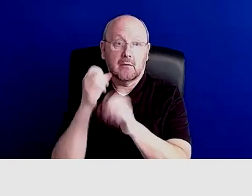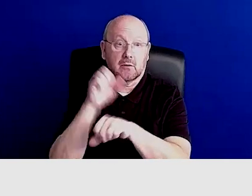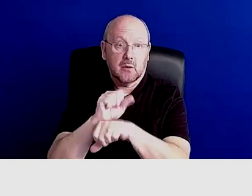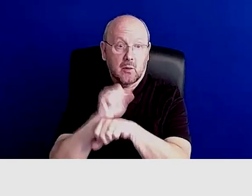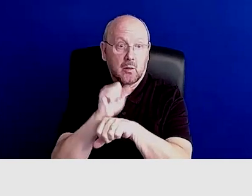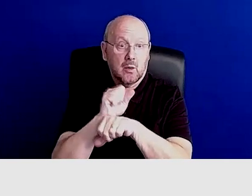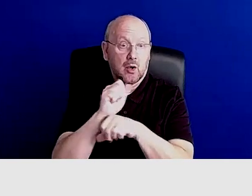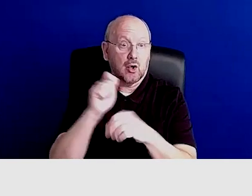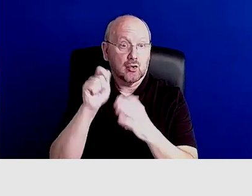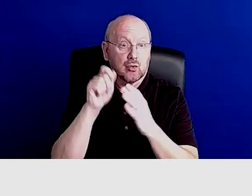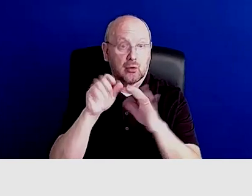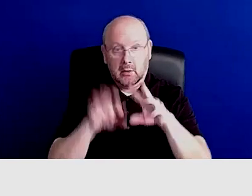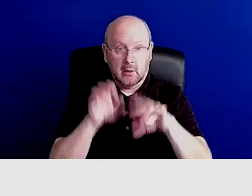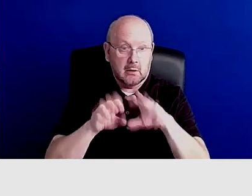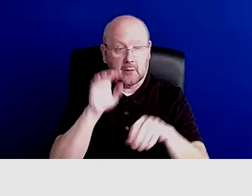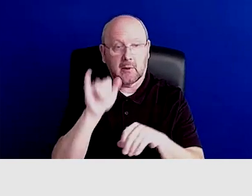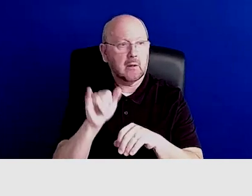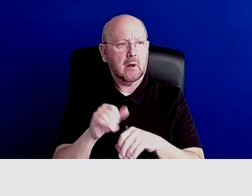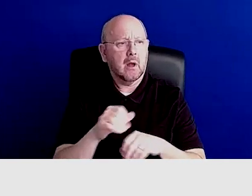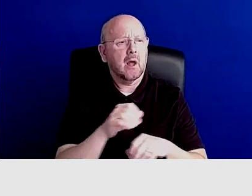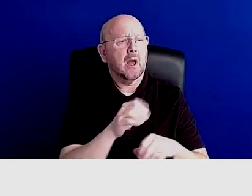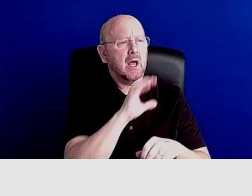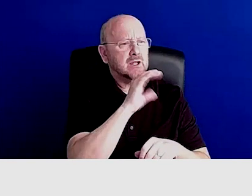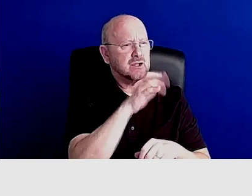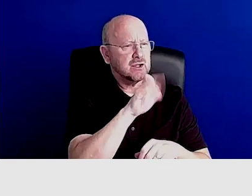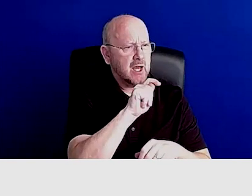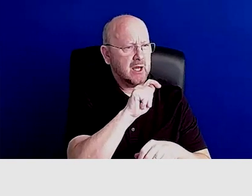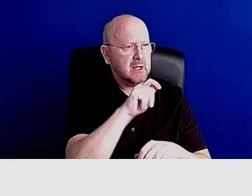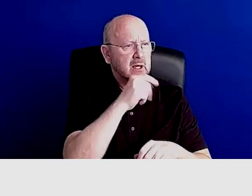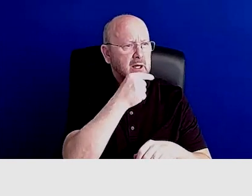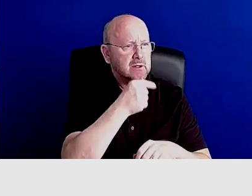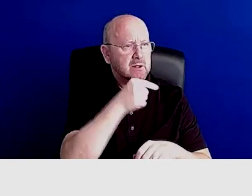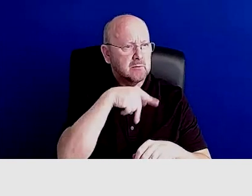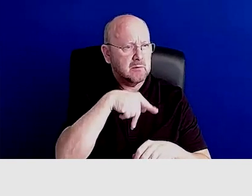all that. So I just had ChatGPT write it. Okay. So,